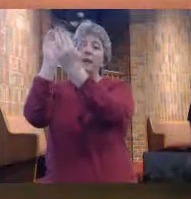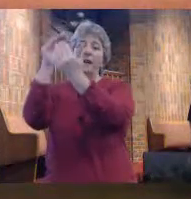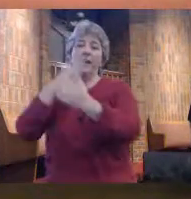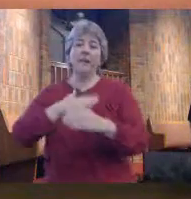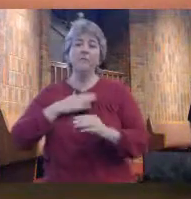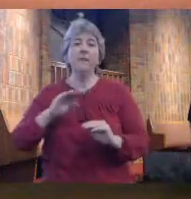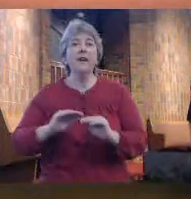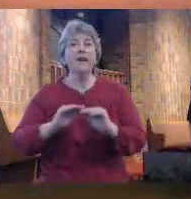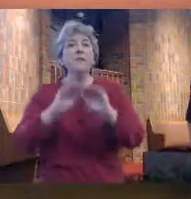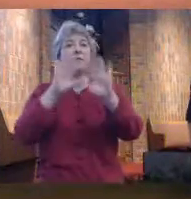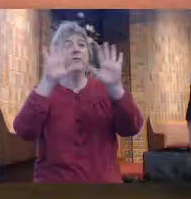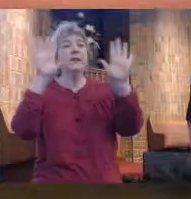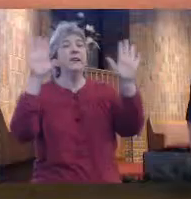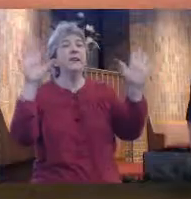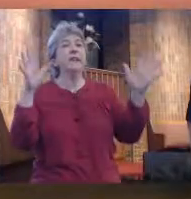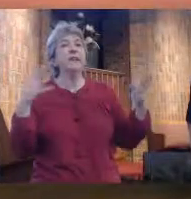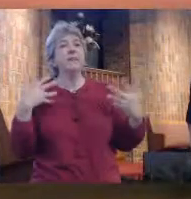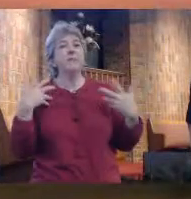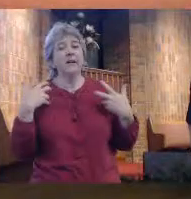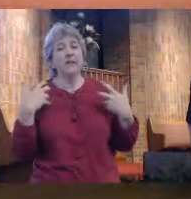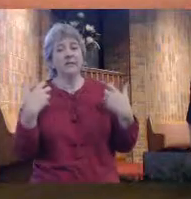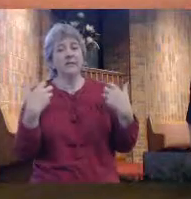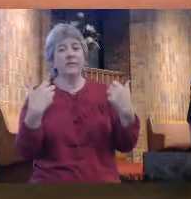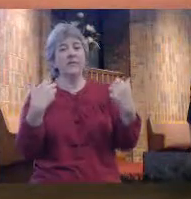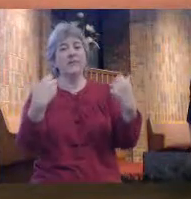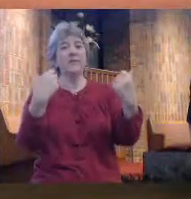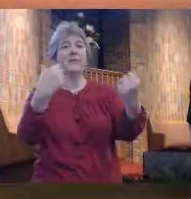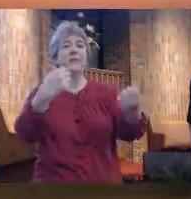my light, my strength, my